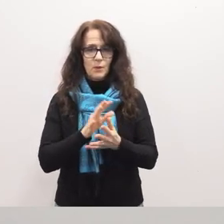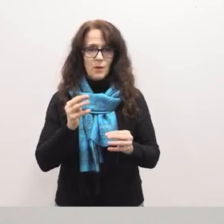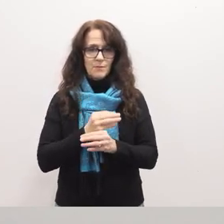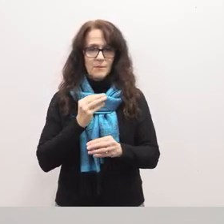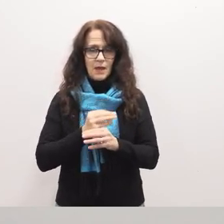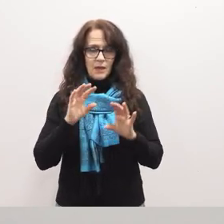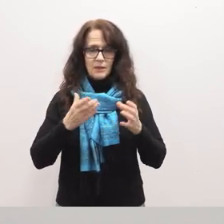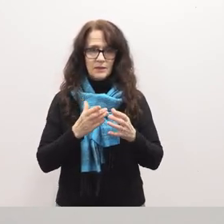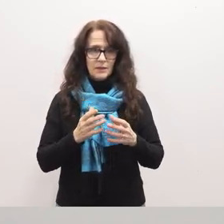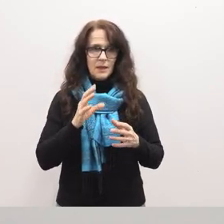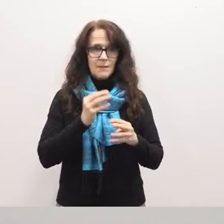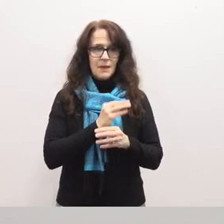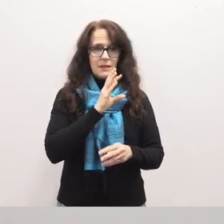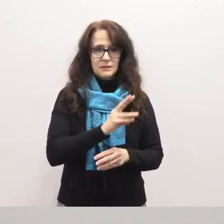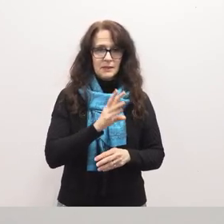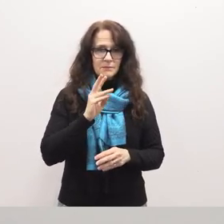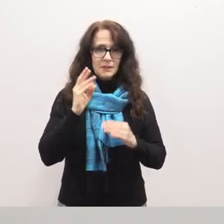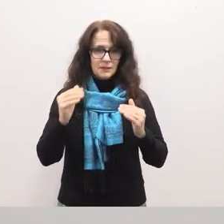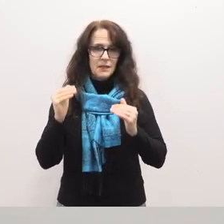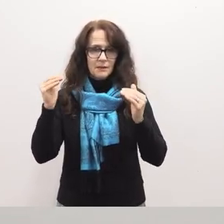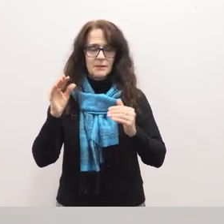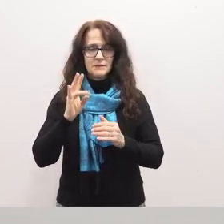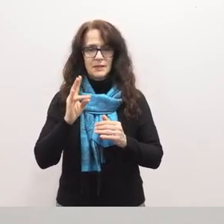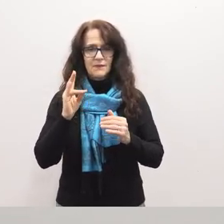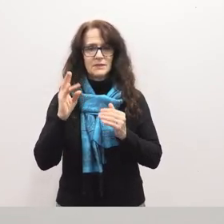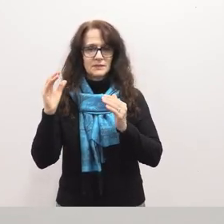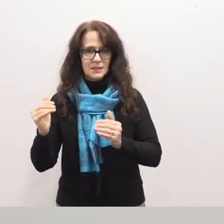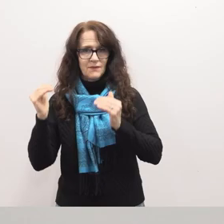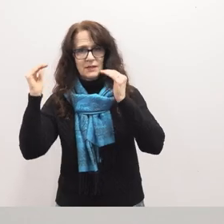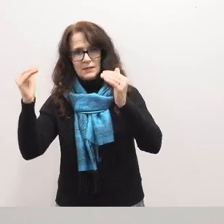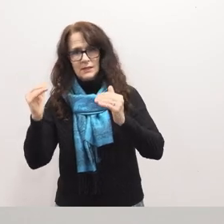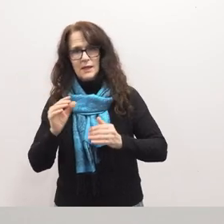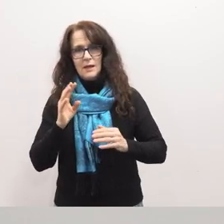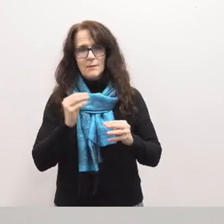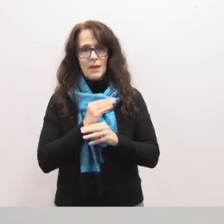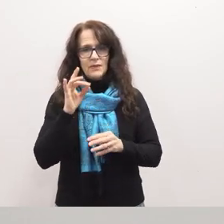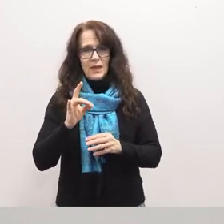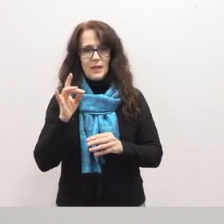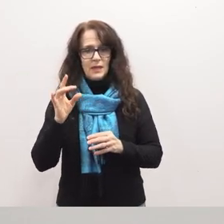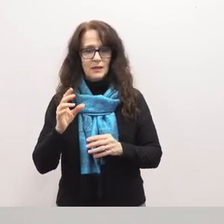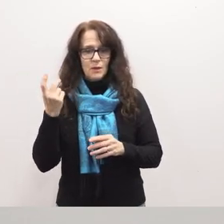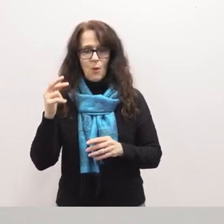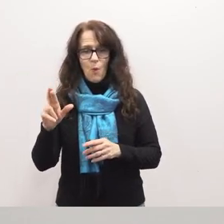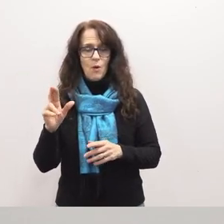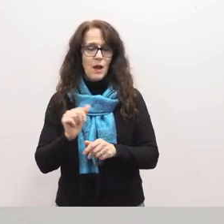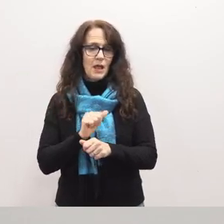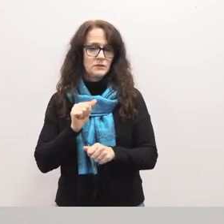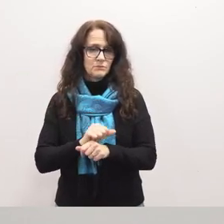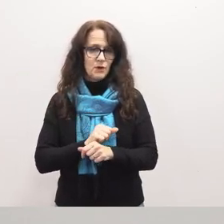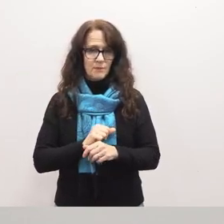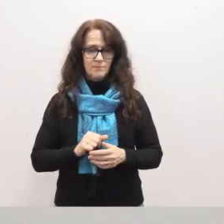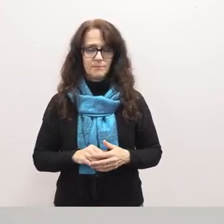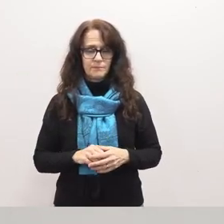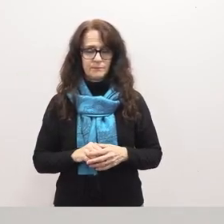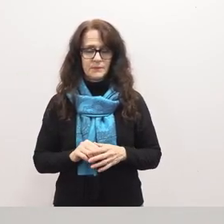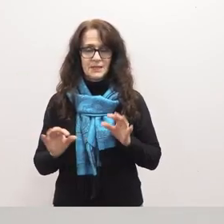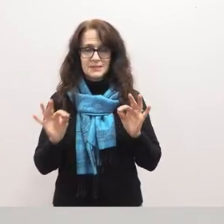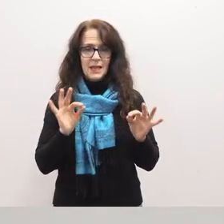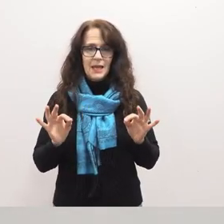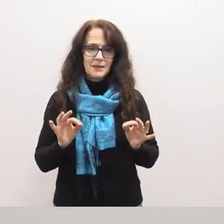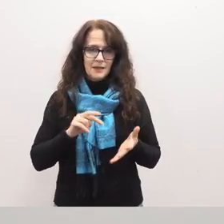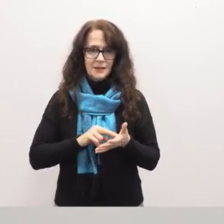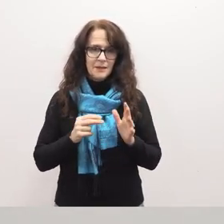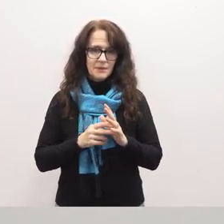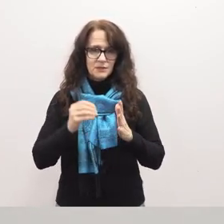courses: Math 6, Math 6 Accelerated, Math 7, Math 7 Accelerated, Math 8, or Algebra. So by selected, it really